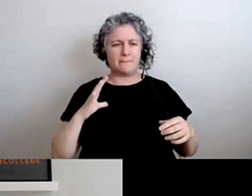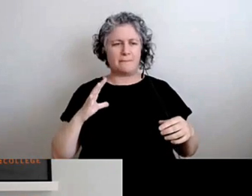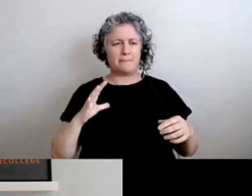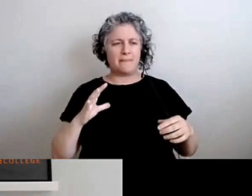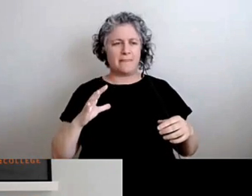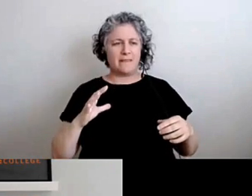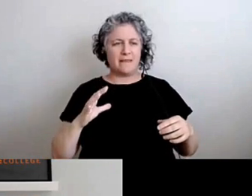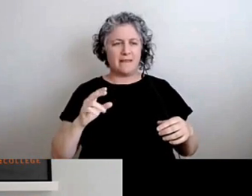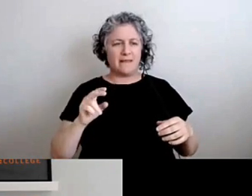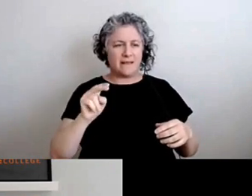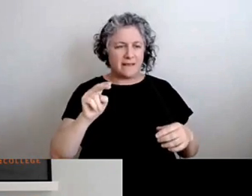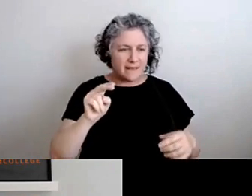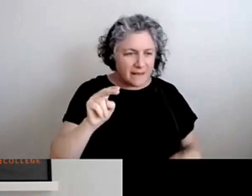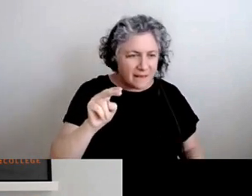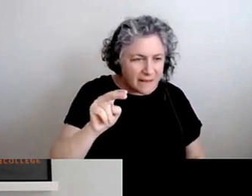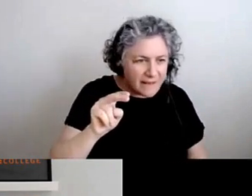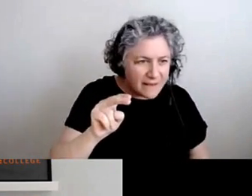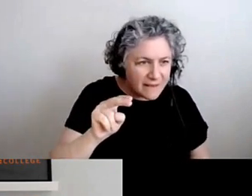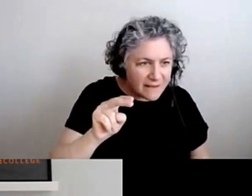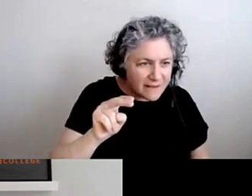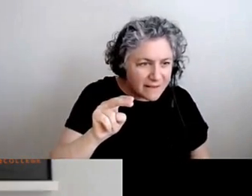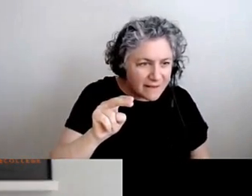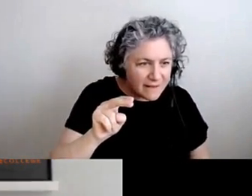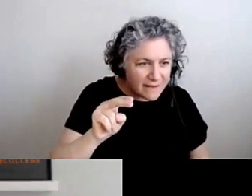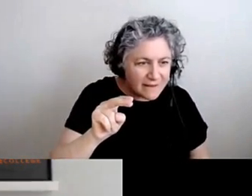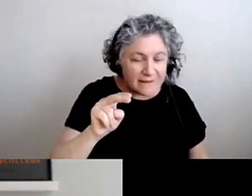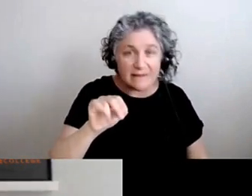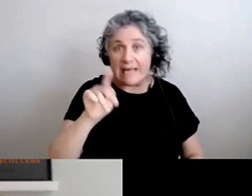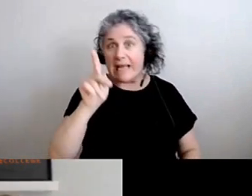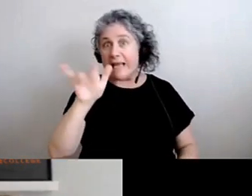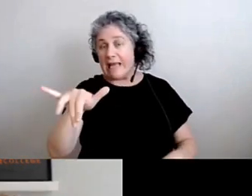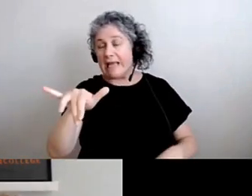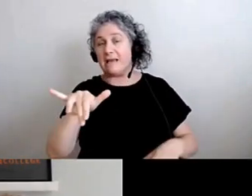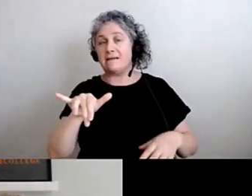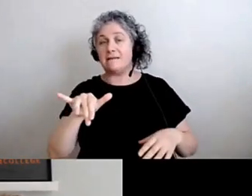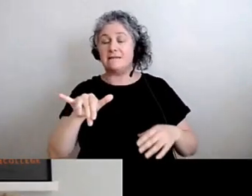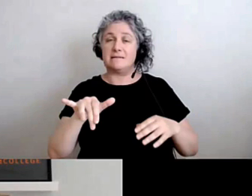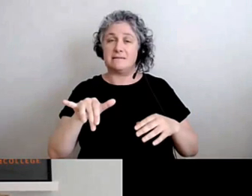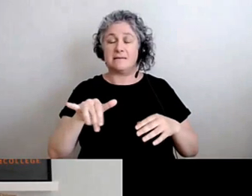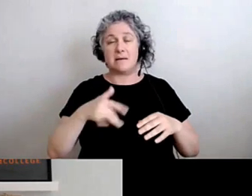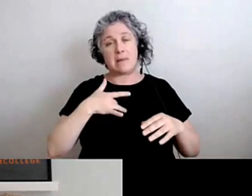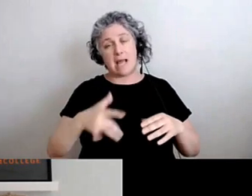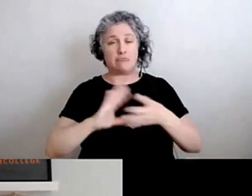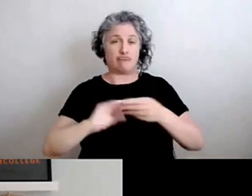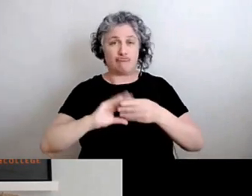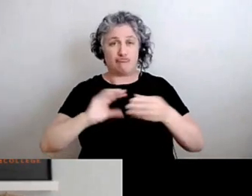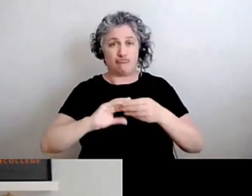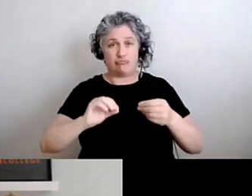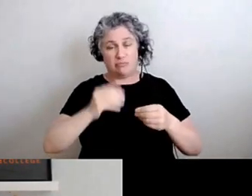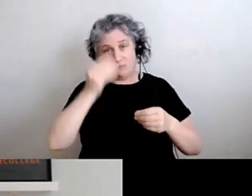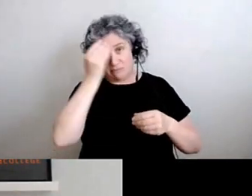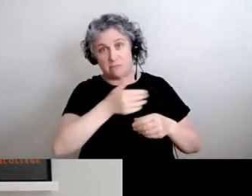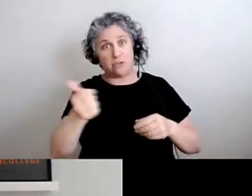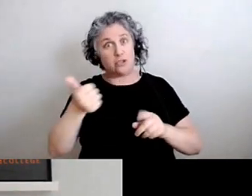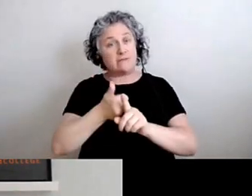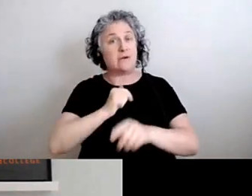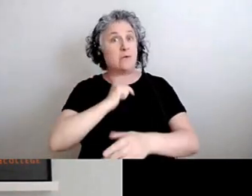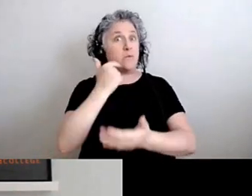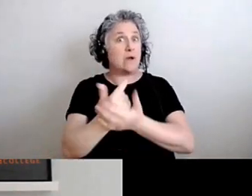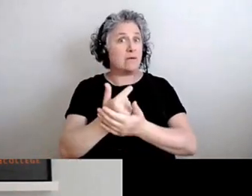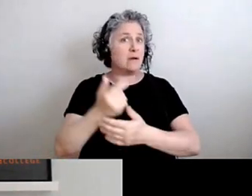more vocal of the group, so pleased for her. She was valedictorian. I just have to throw that in there.